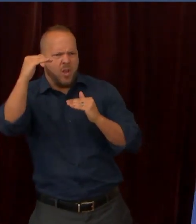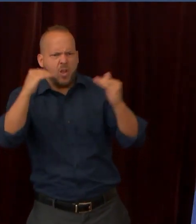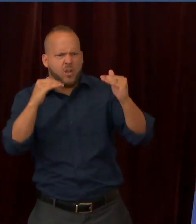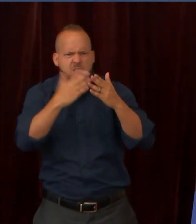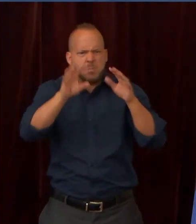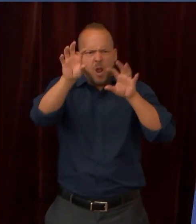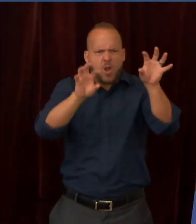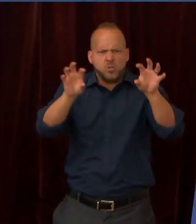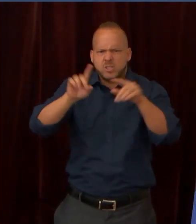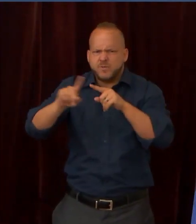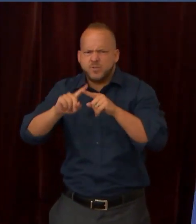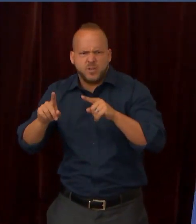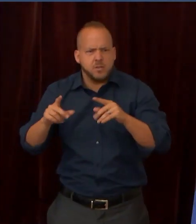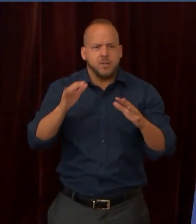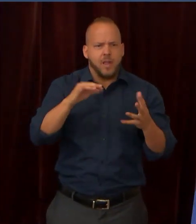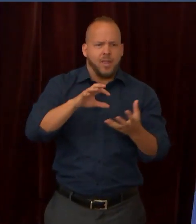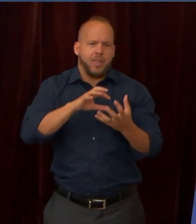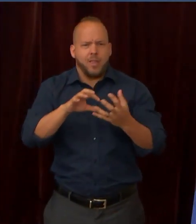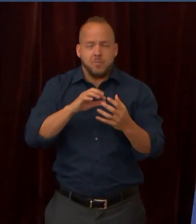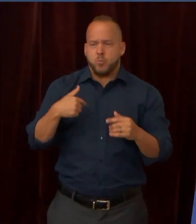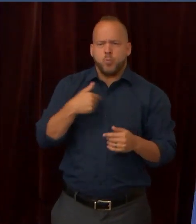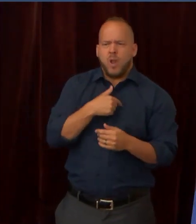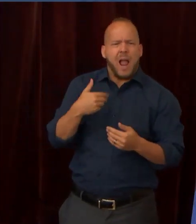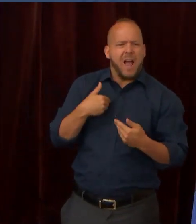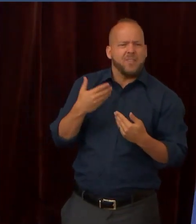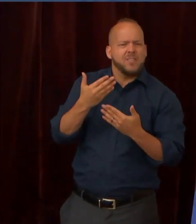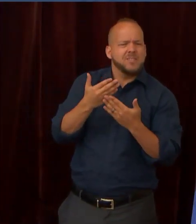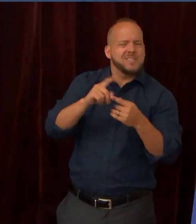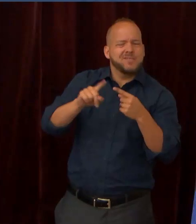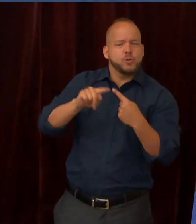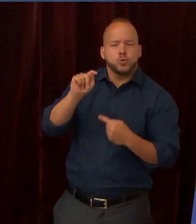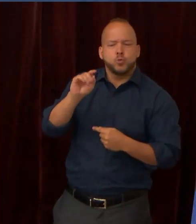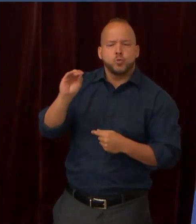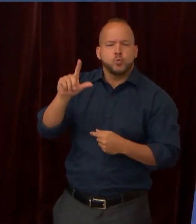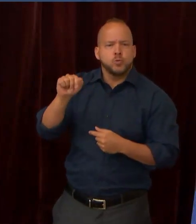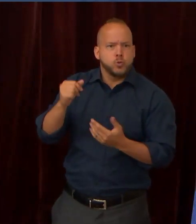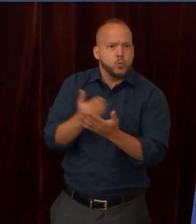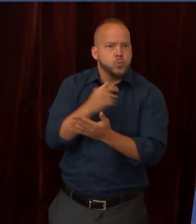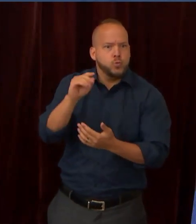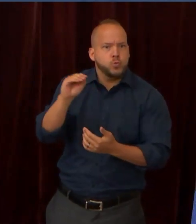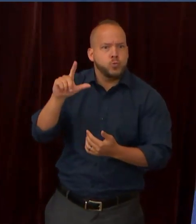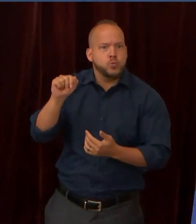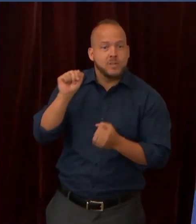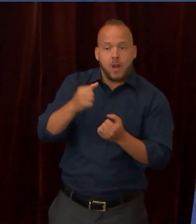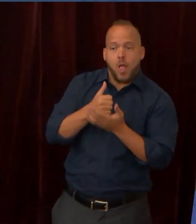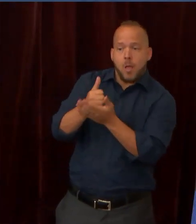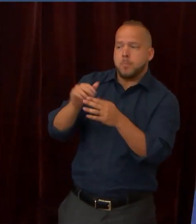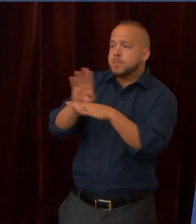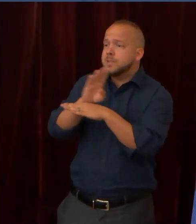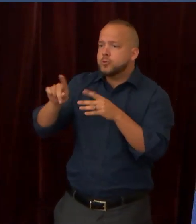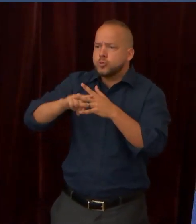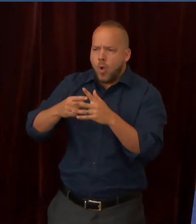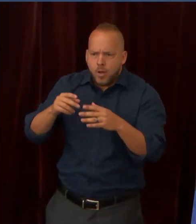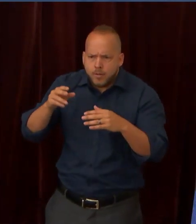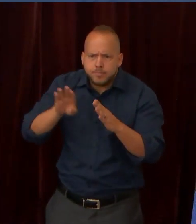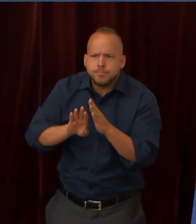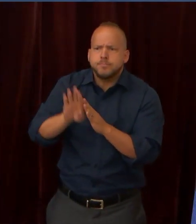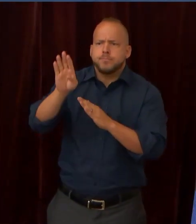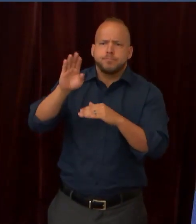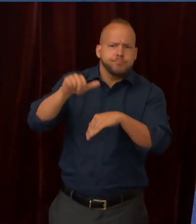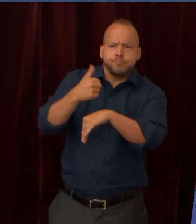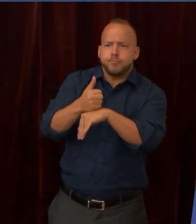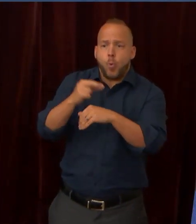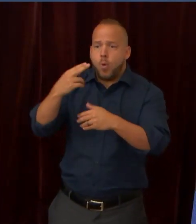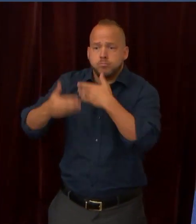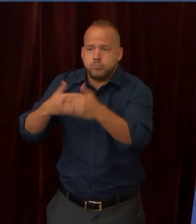and our lives and our churches at the same time we're using new weapons. We just got to pick those weapons up and we got to use them.